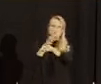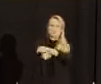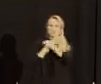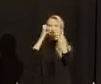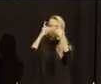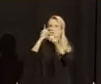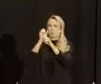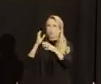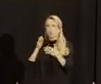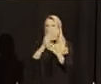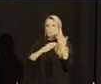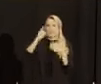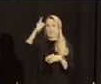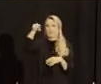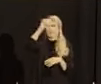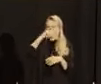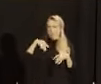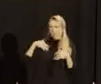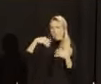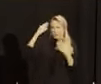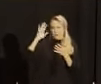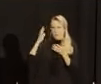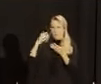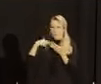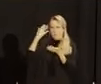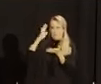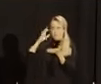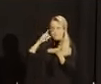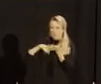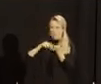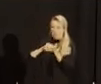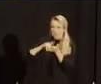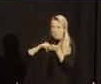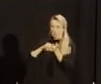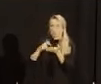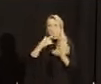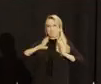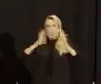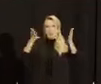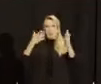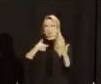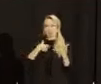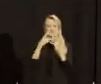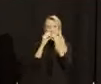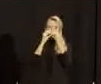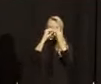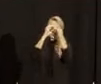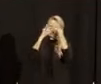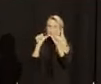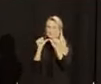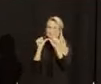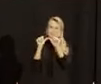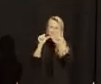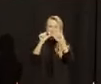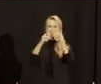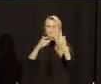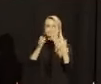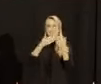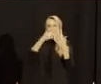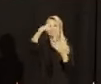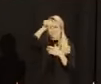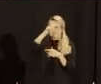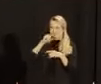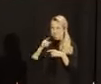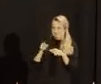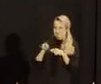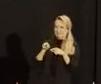before. They knew it was possible for them, and they said, I want out, I want in the community, and then made it possible